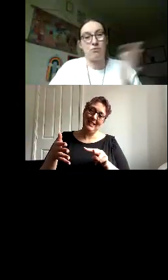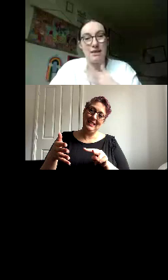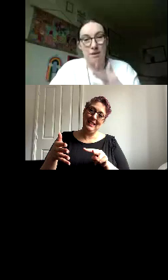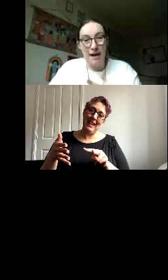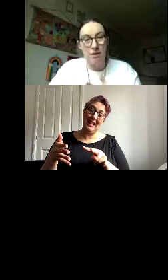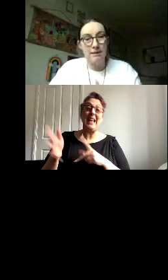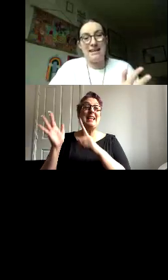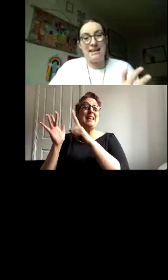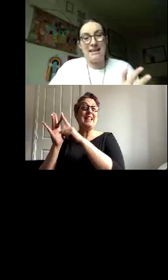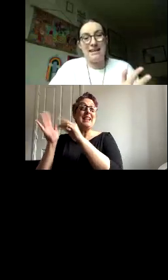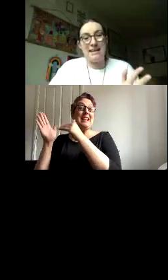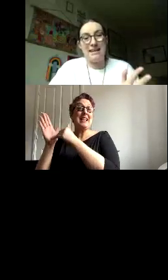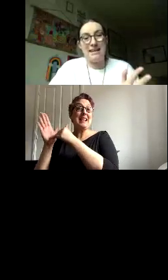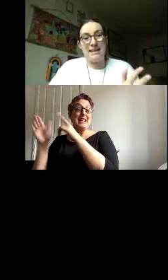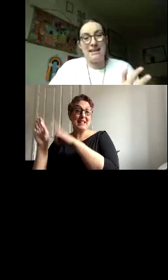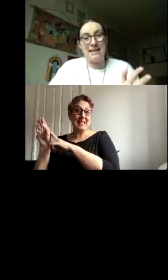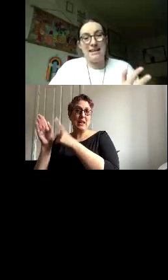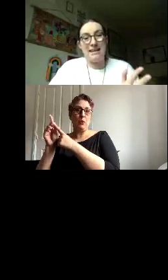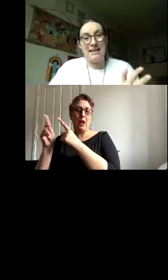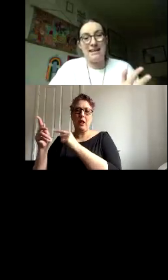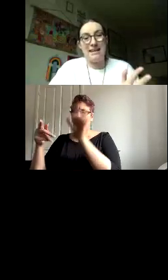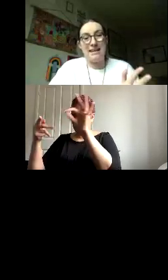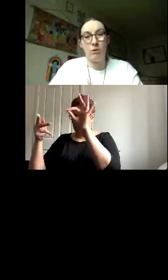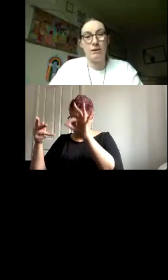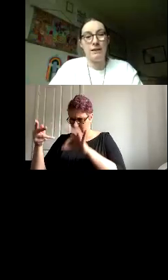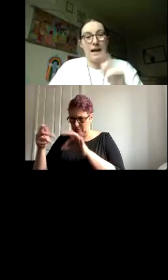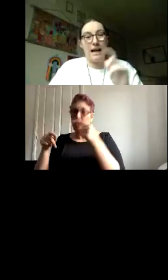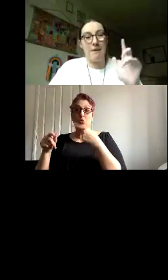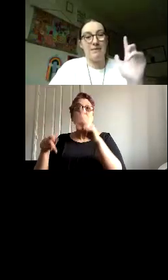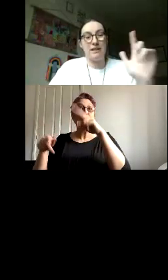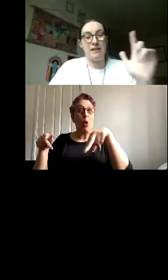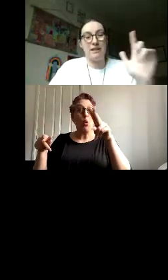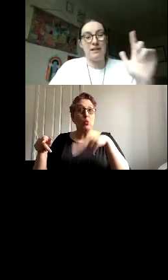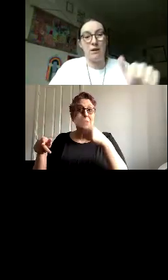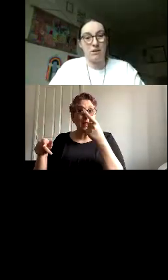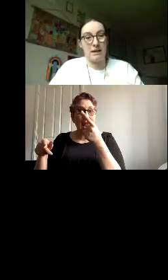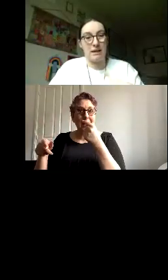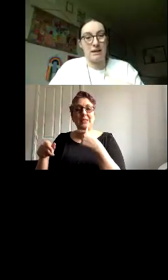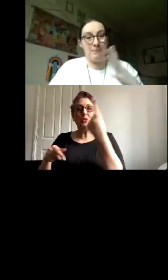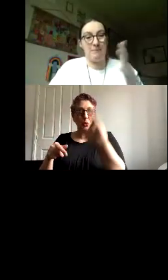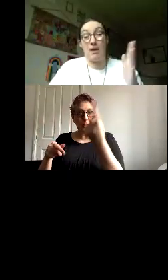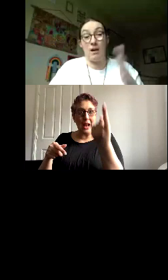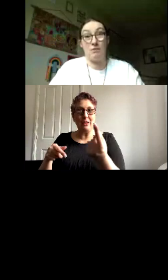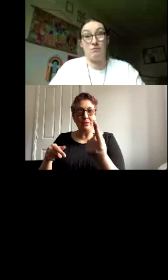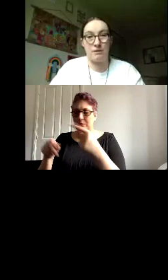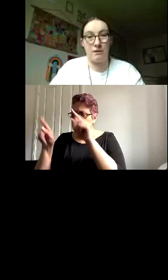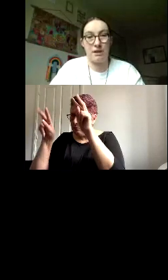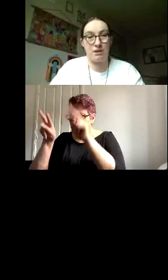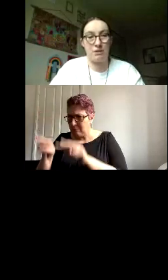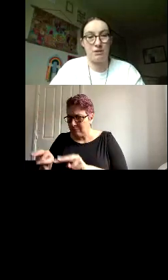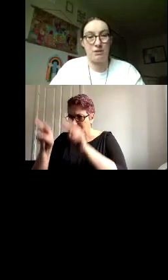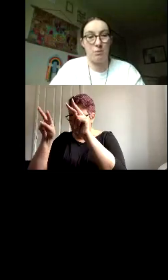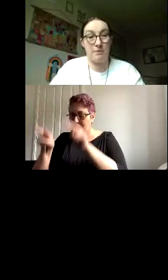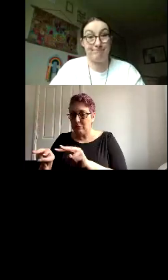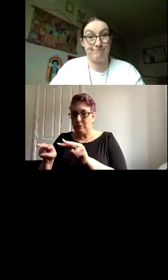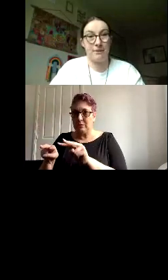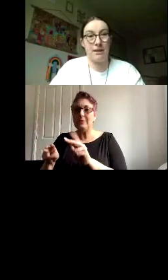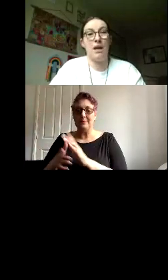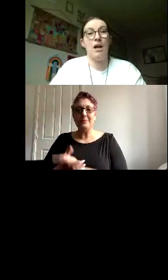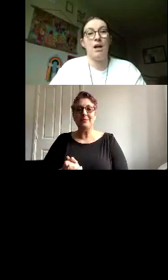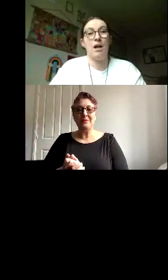going to kindly open a poll, and then you can vote what you think the right answers are. There are two correct answers for each